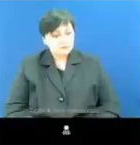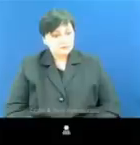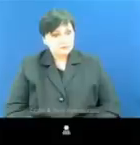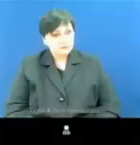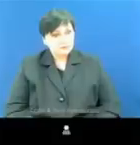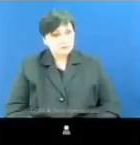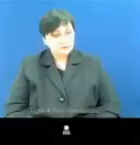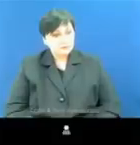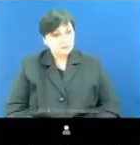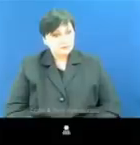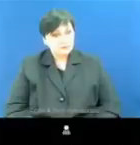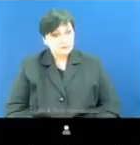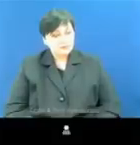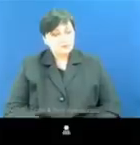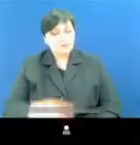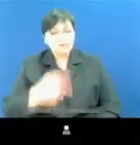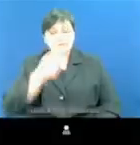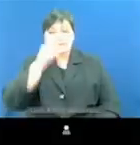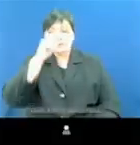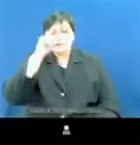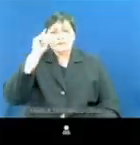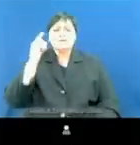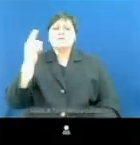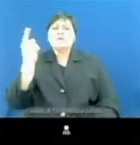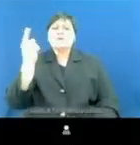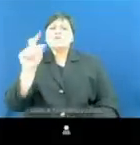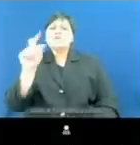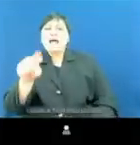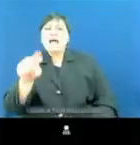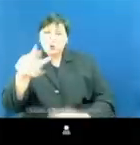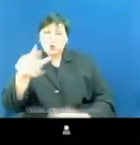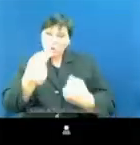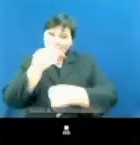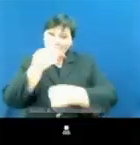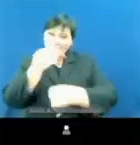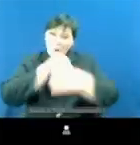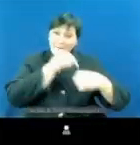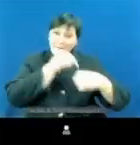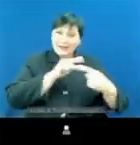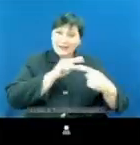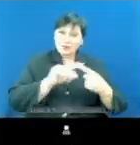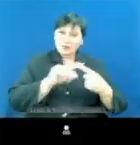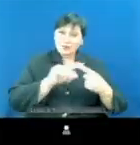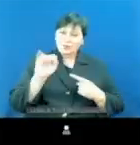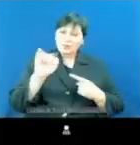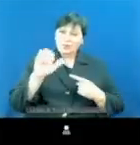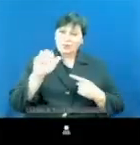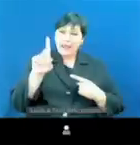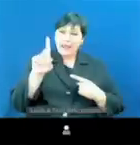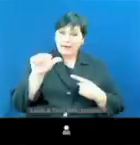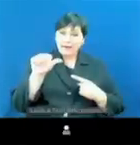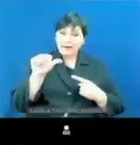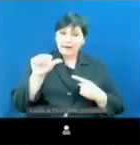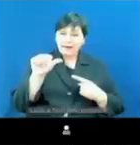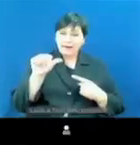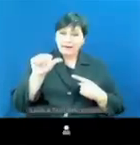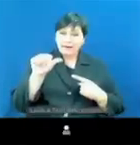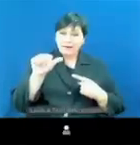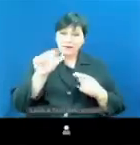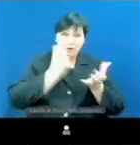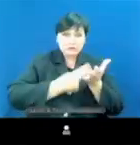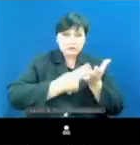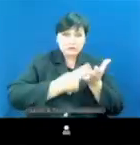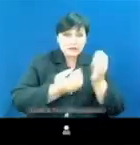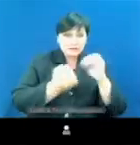There's a question, are you going to go back to the Miranda piece and the parts you kind of talked about around that? Or was that like a preview and you should look to it on your